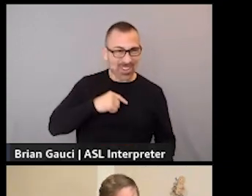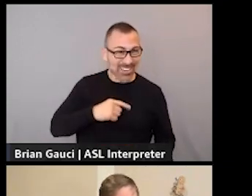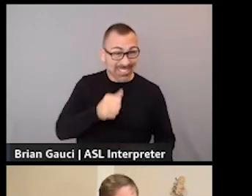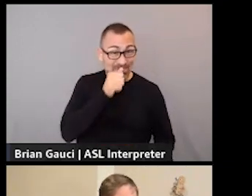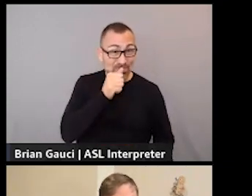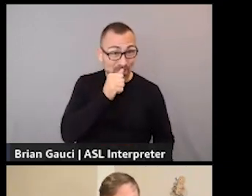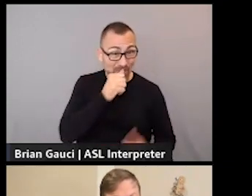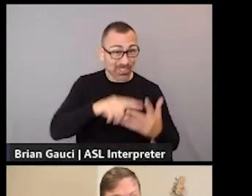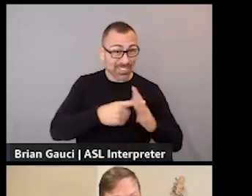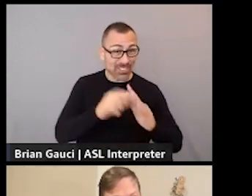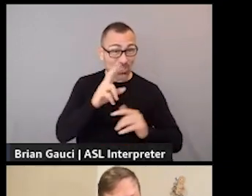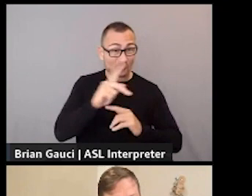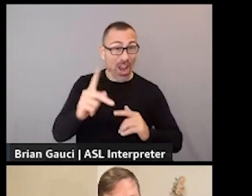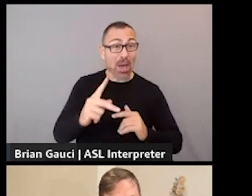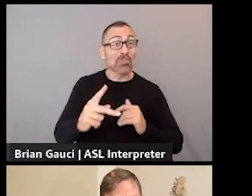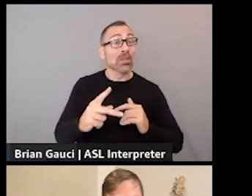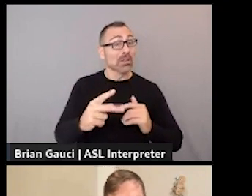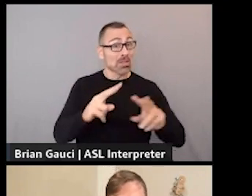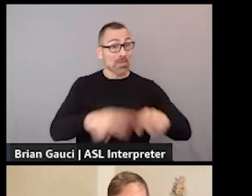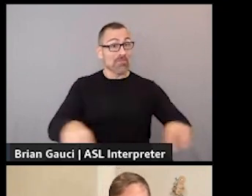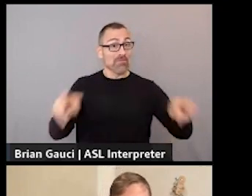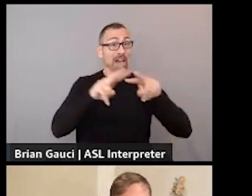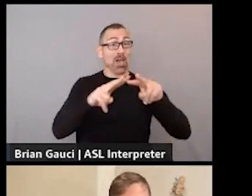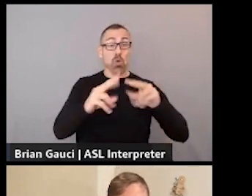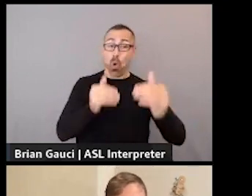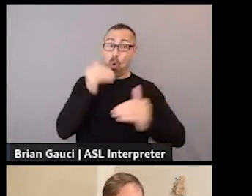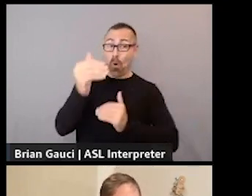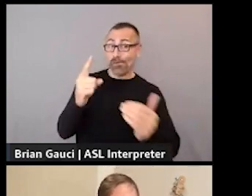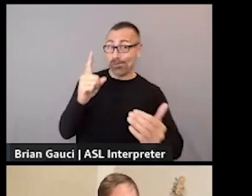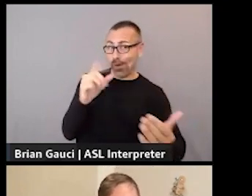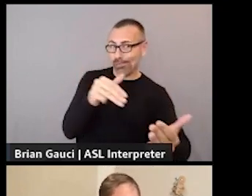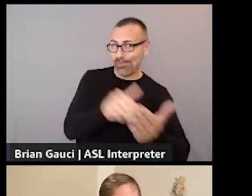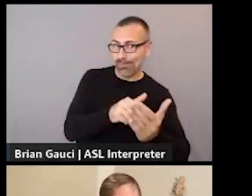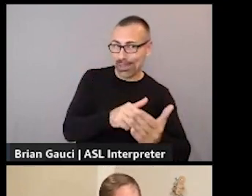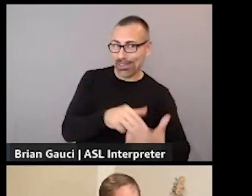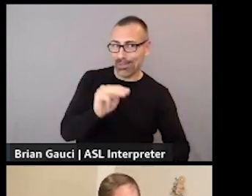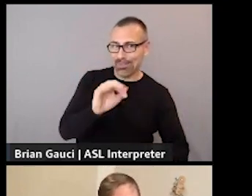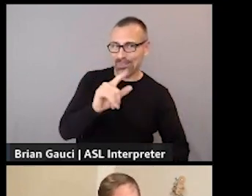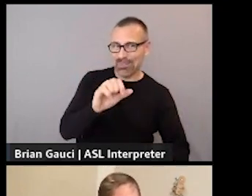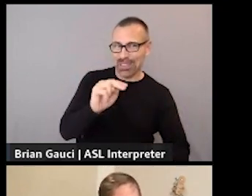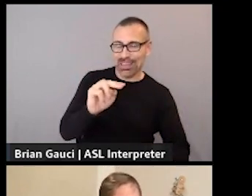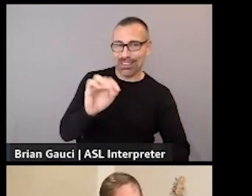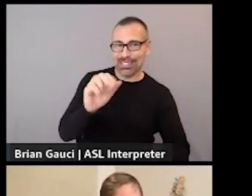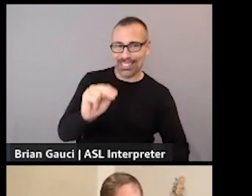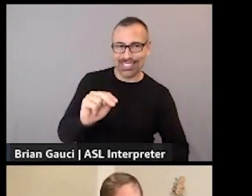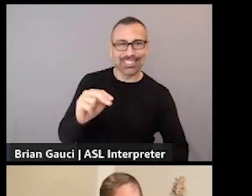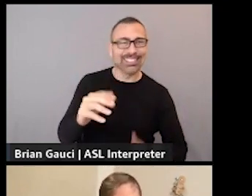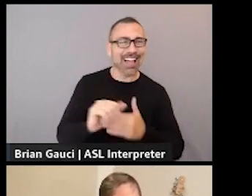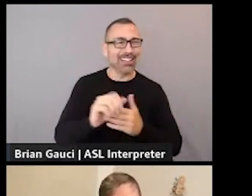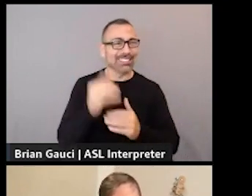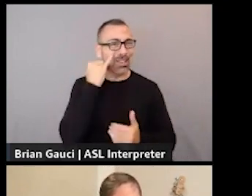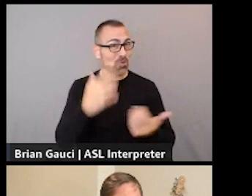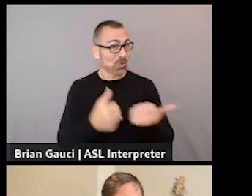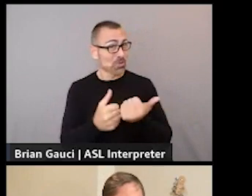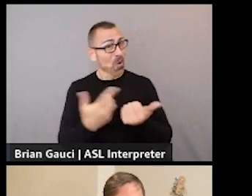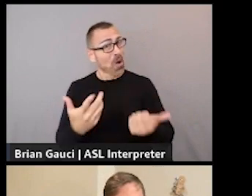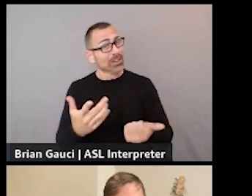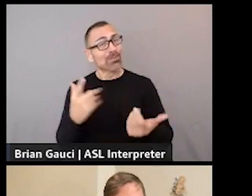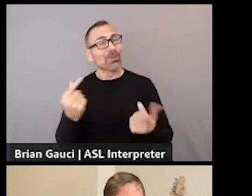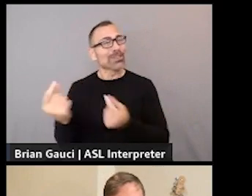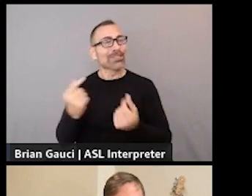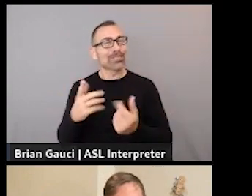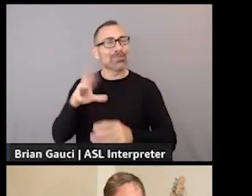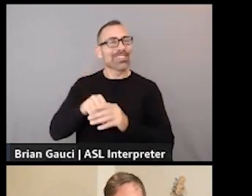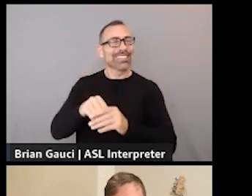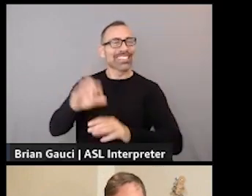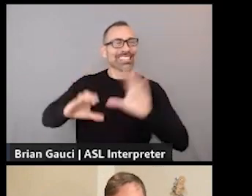So obviously, we're really living up to that name. If you'd like to support a mythical startup, you can drop a unicorn emoji in the chat like I did on